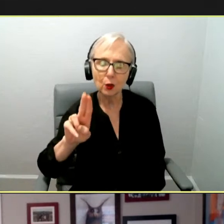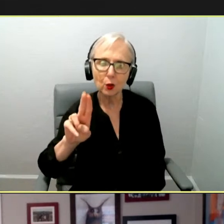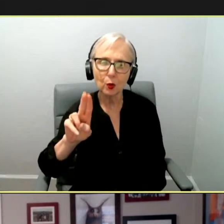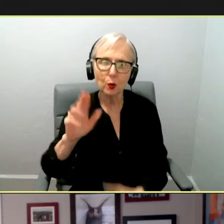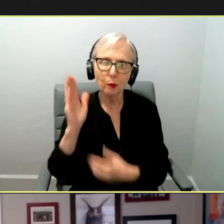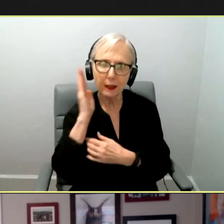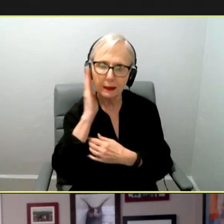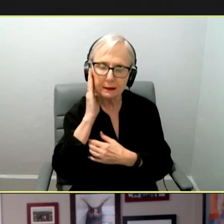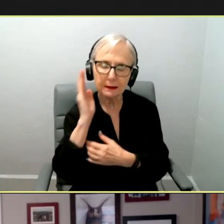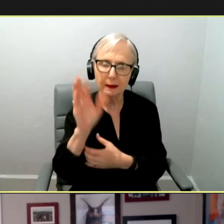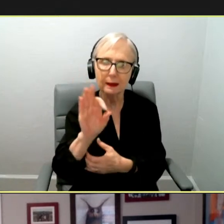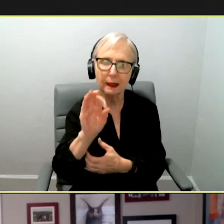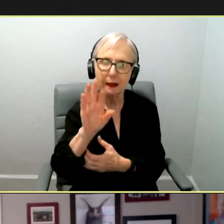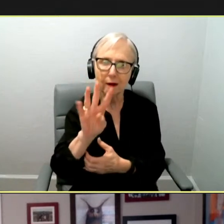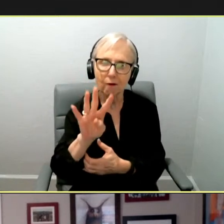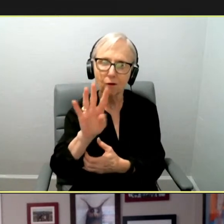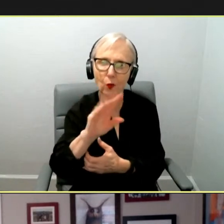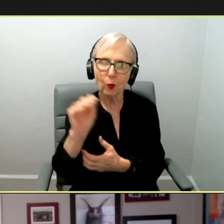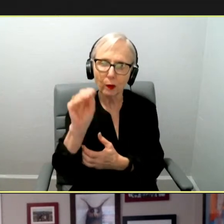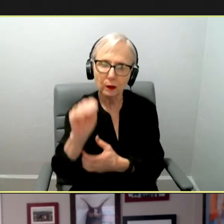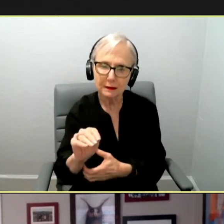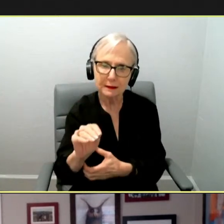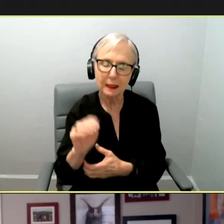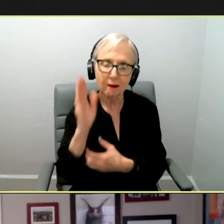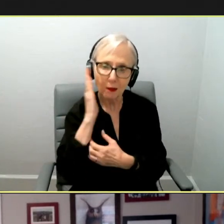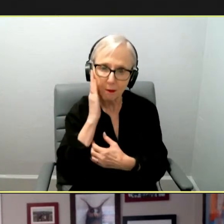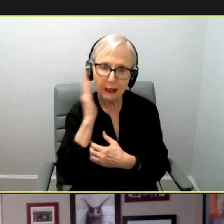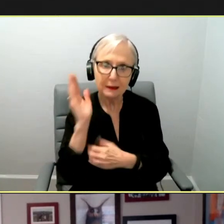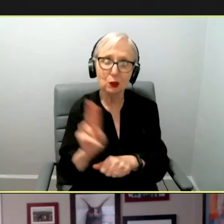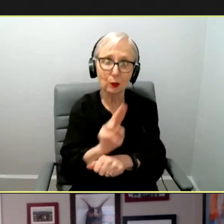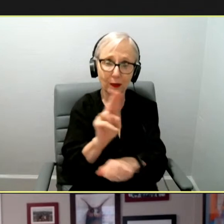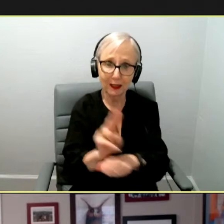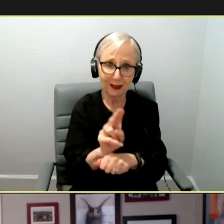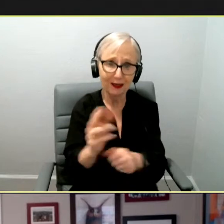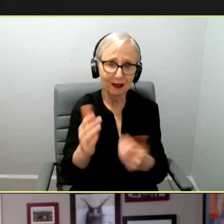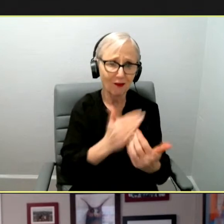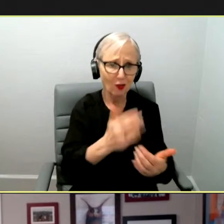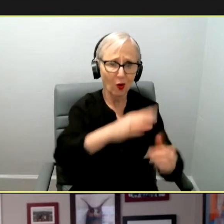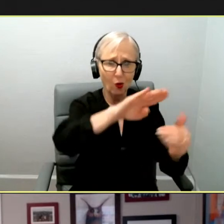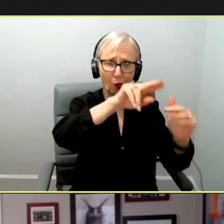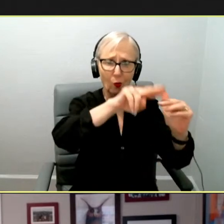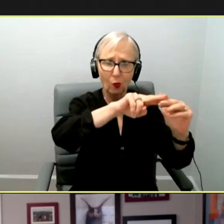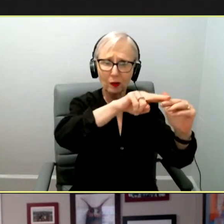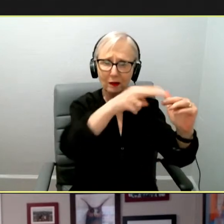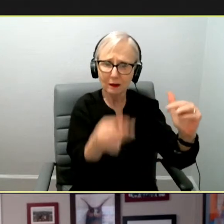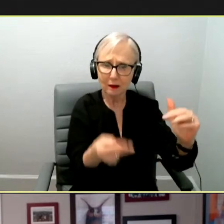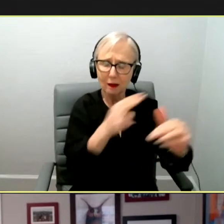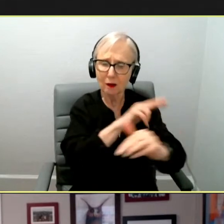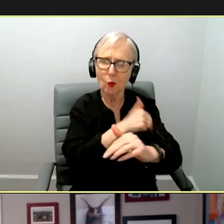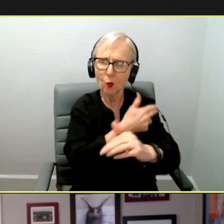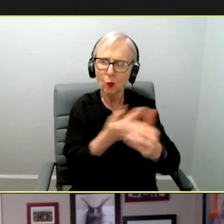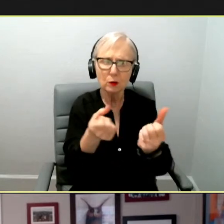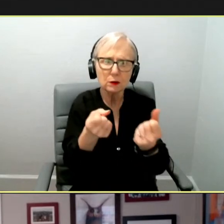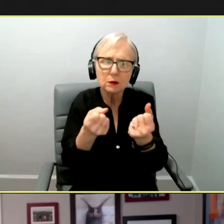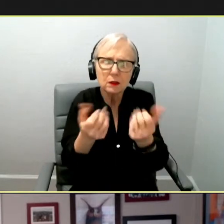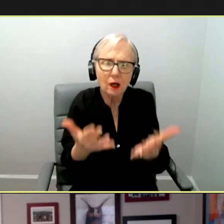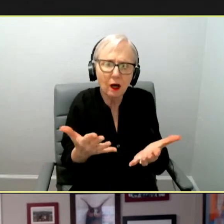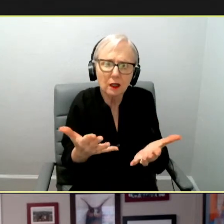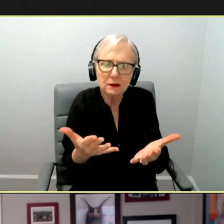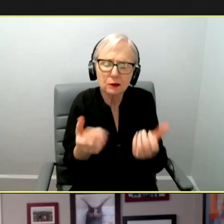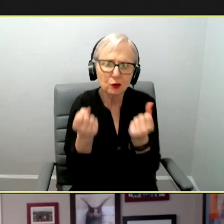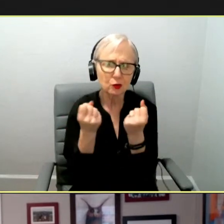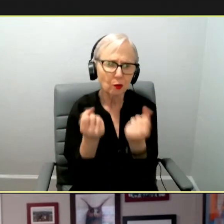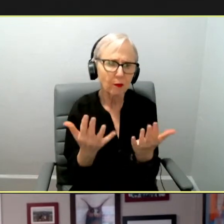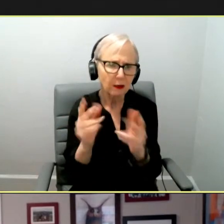of ICU beds in the state are currently being used, despite that decrease in hospitalizations. What's driving this? And I know